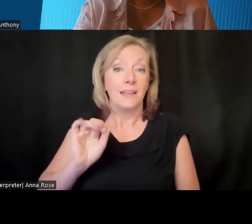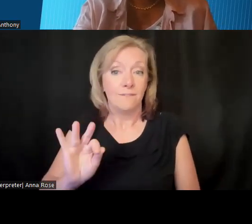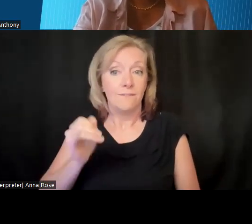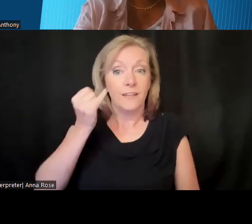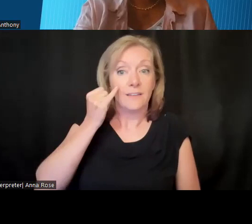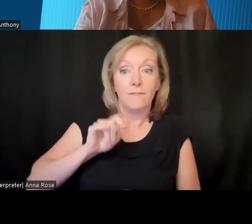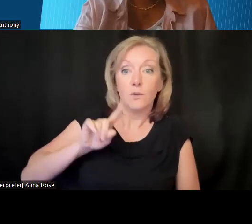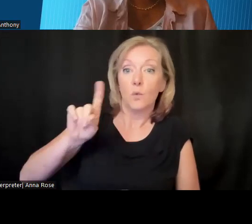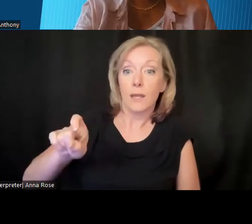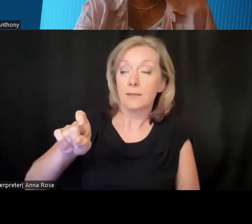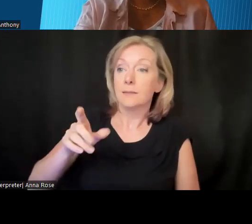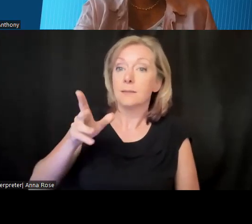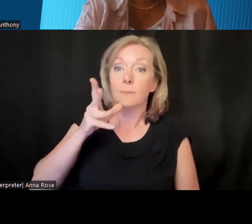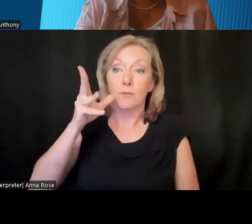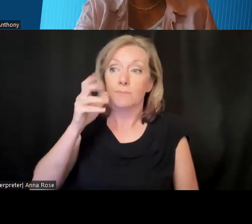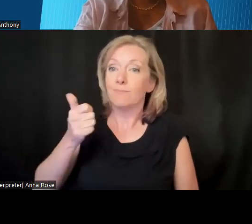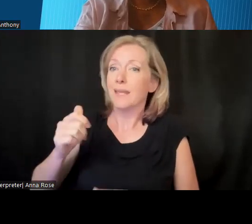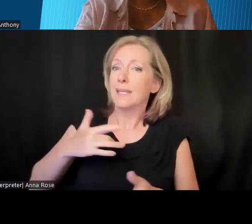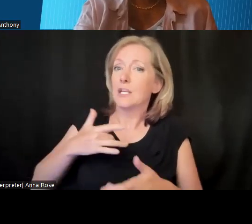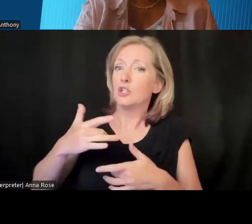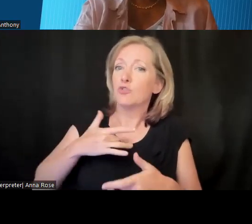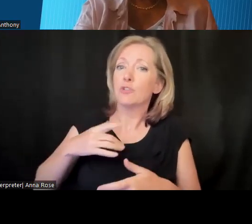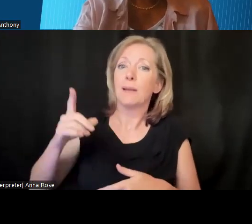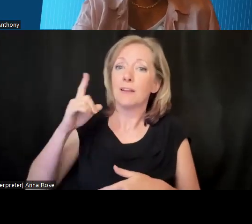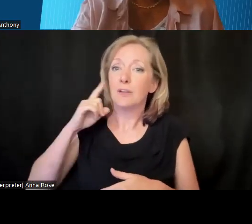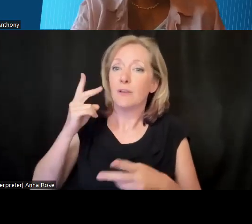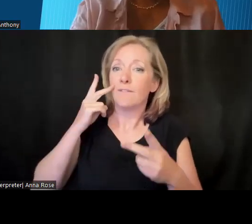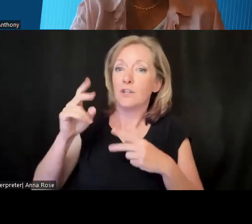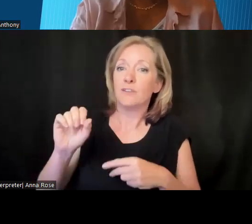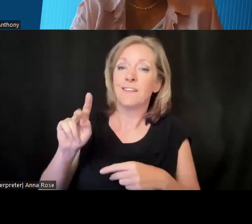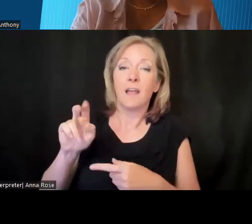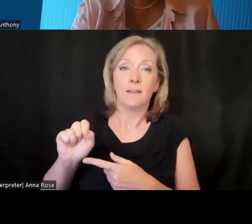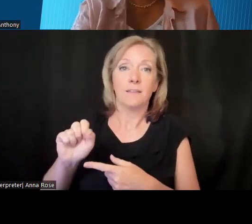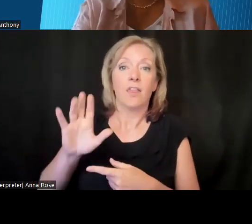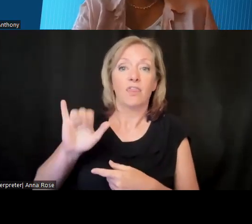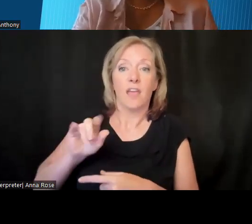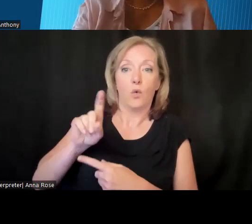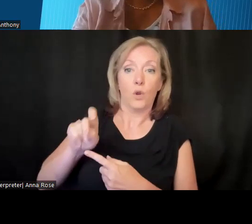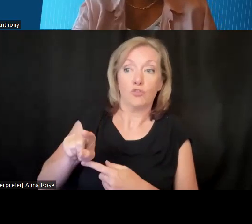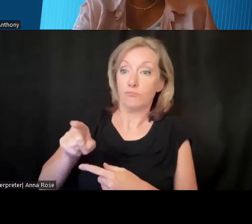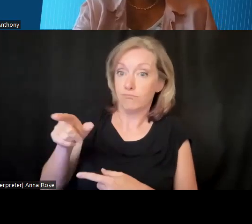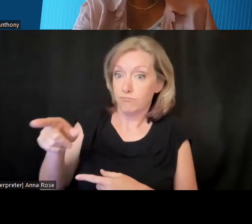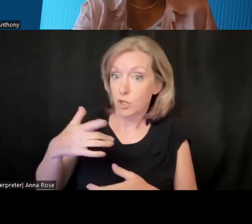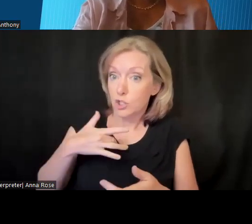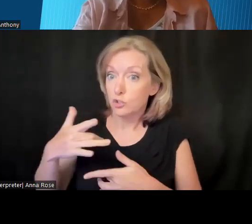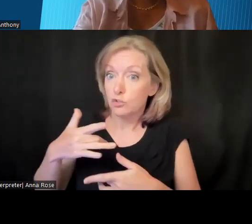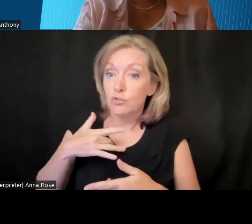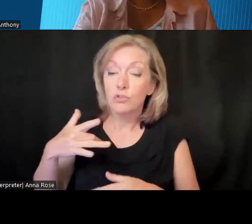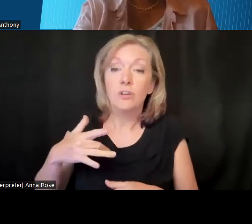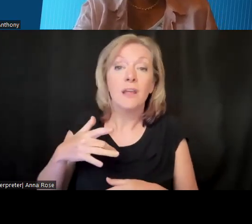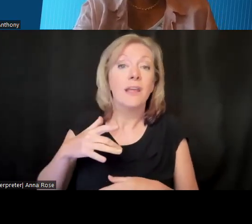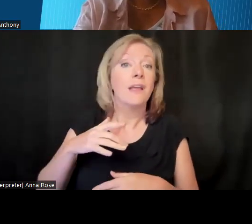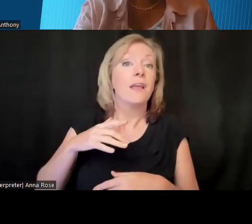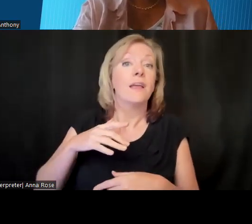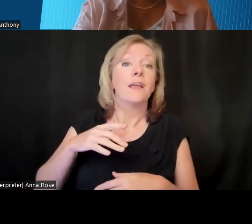whether there are concerns about hearing or visual status, that by itself, even without supporting evidence